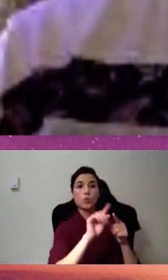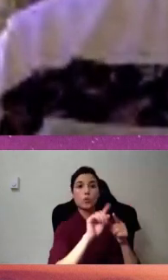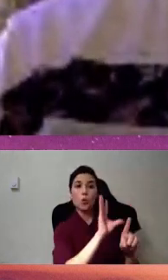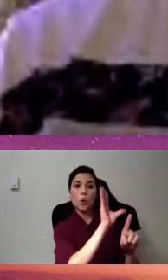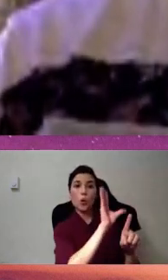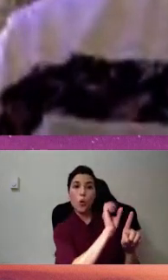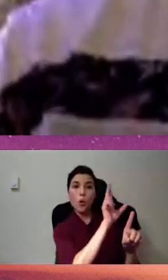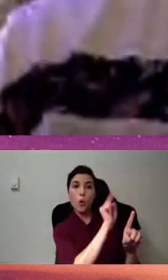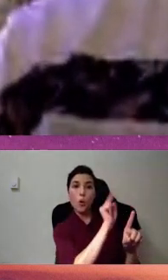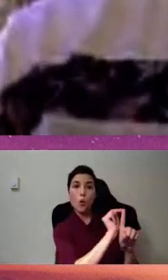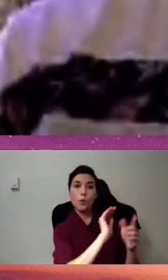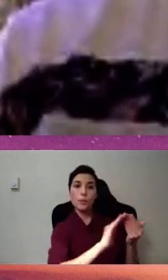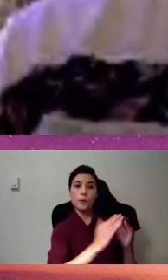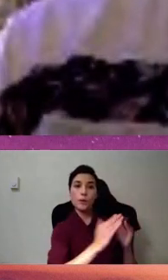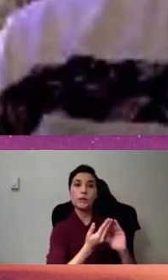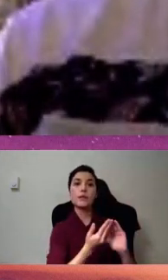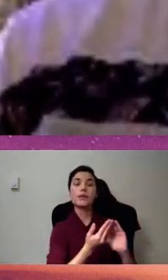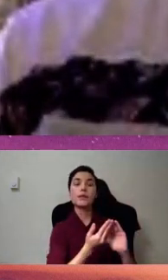of,